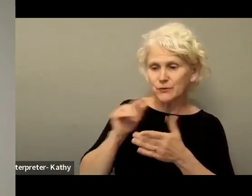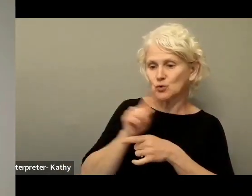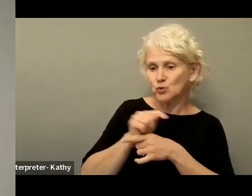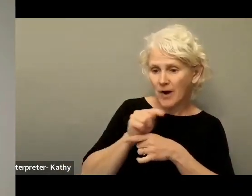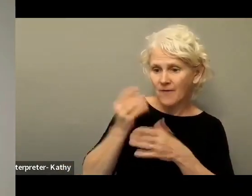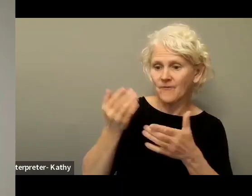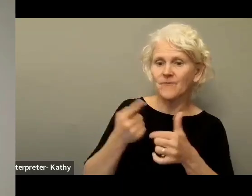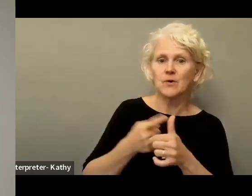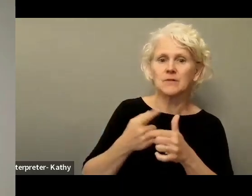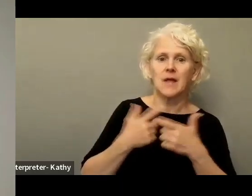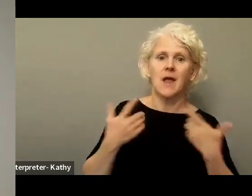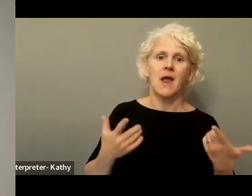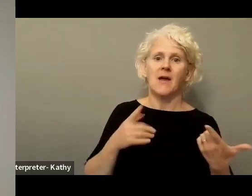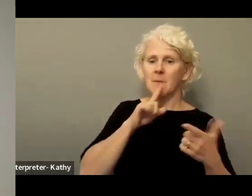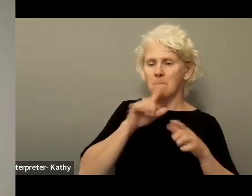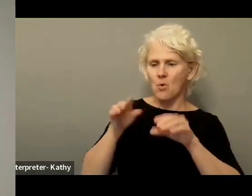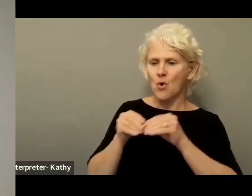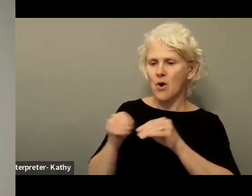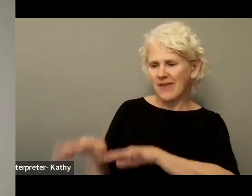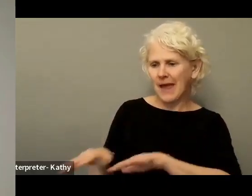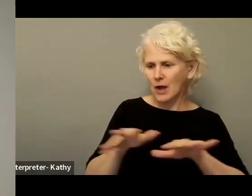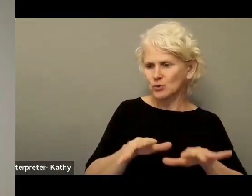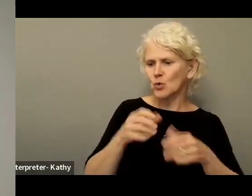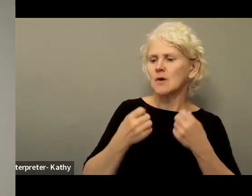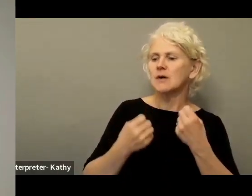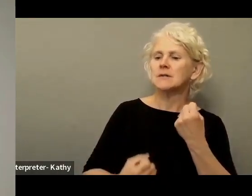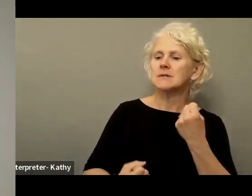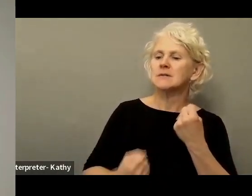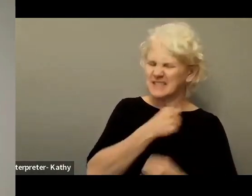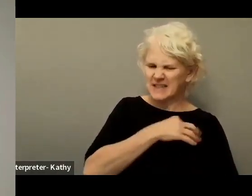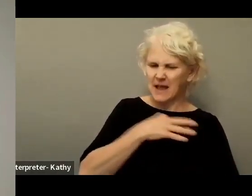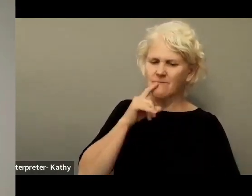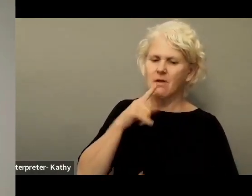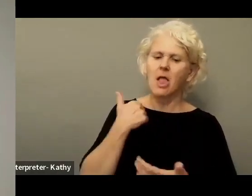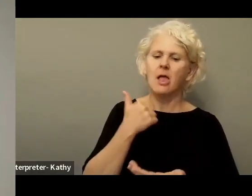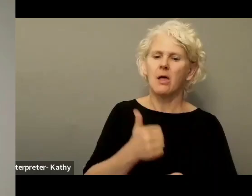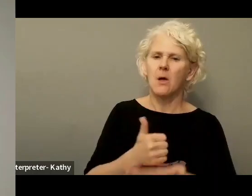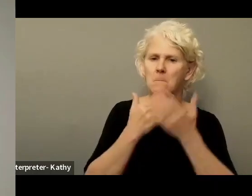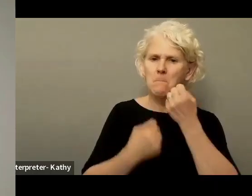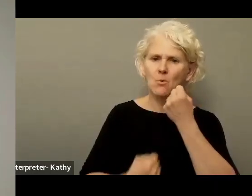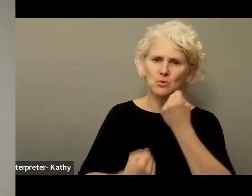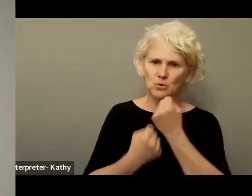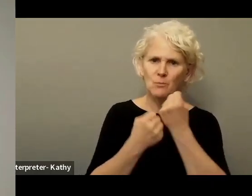like having that casual staff to help support in those times.